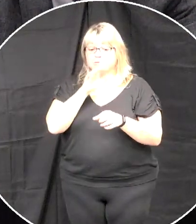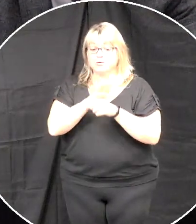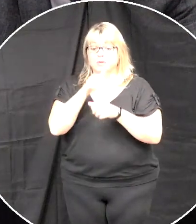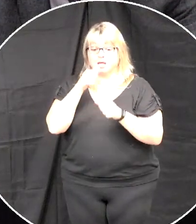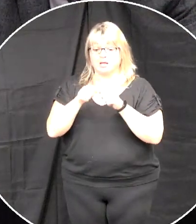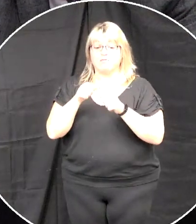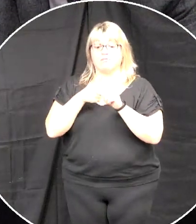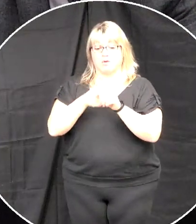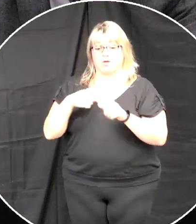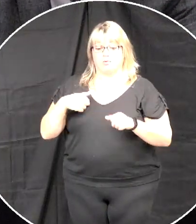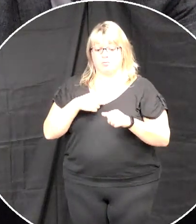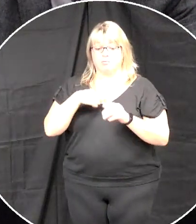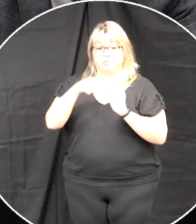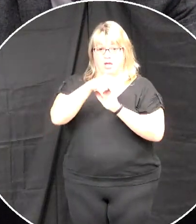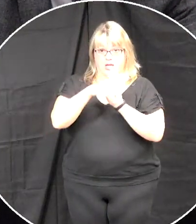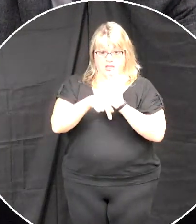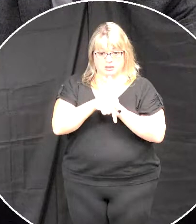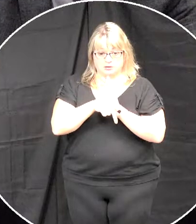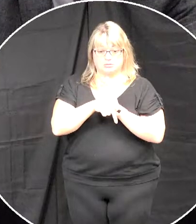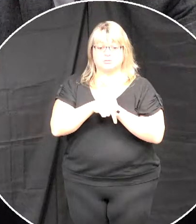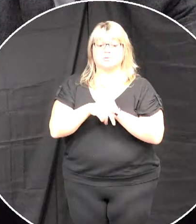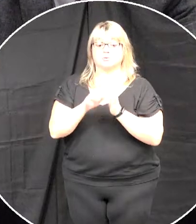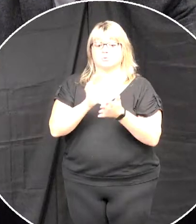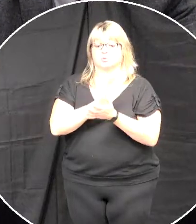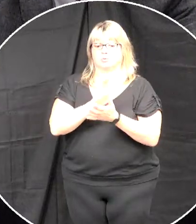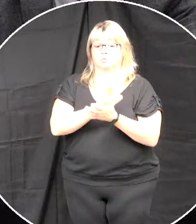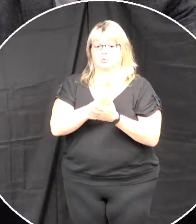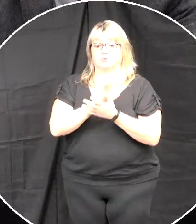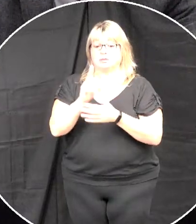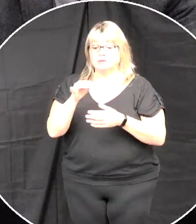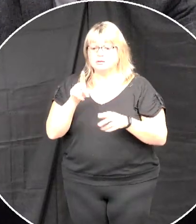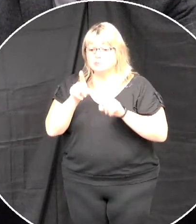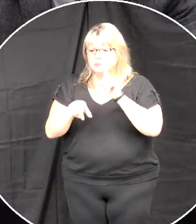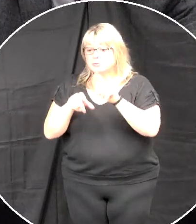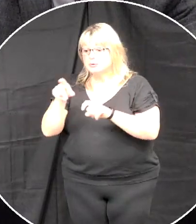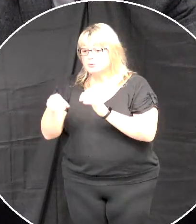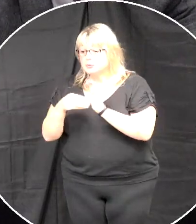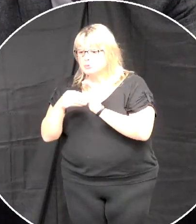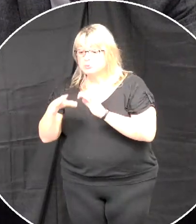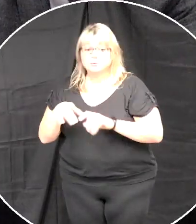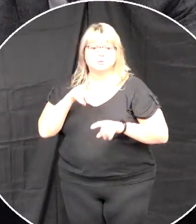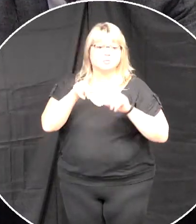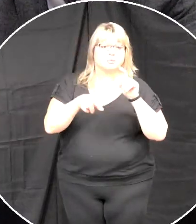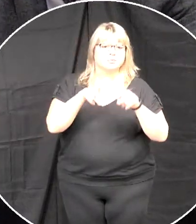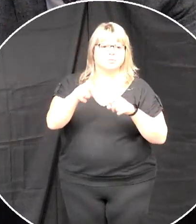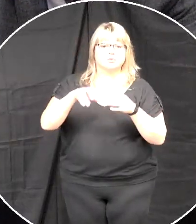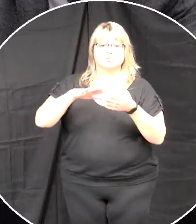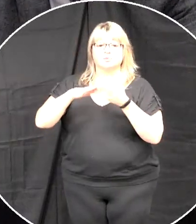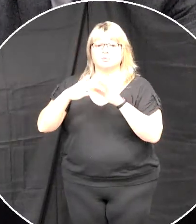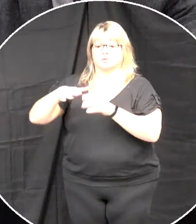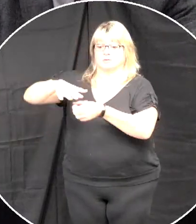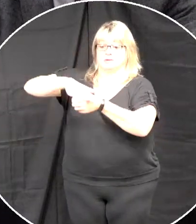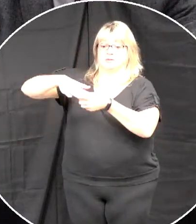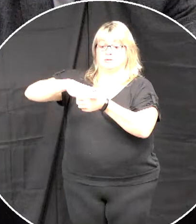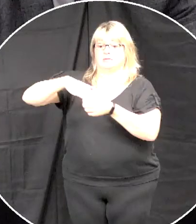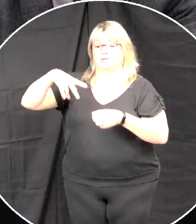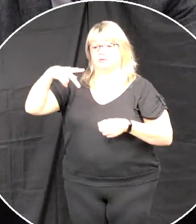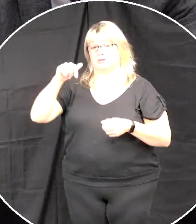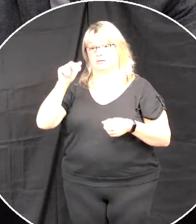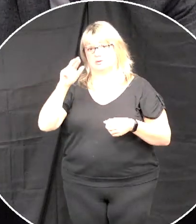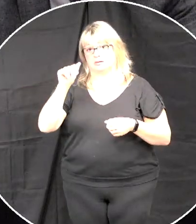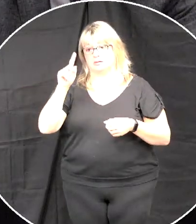our policy. They engaged students and the community for some recommendations. They gathered